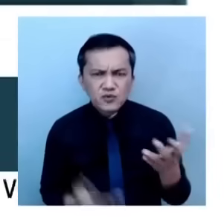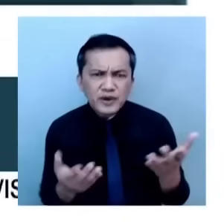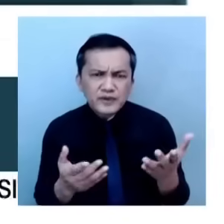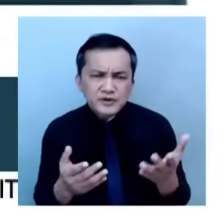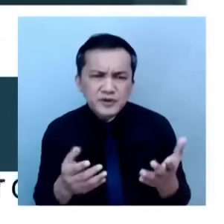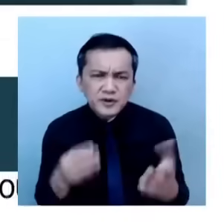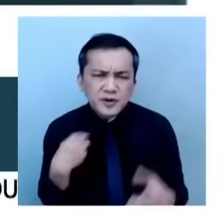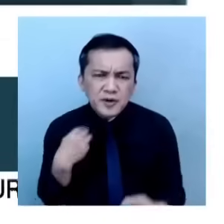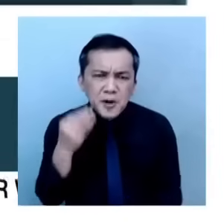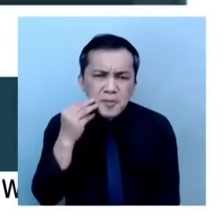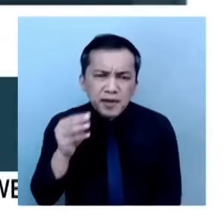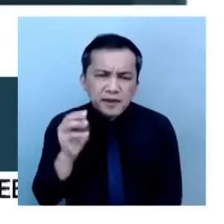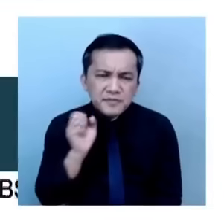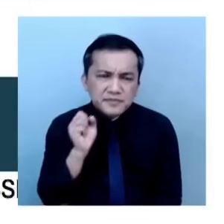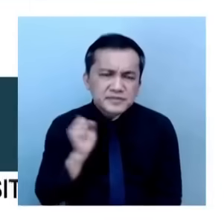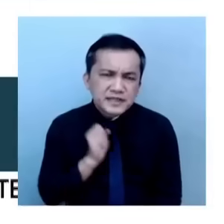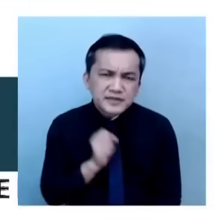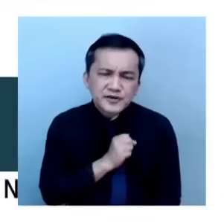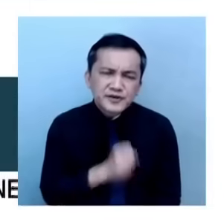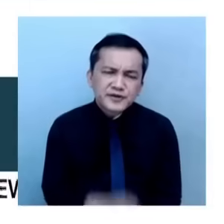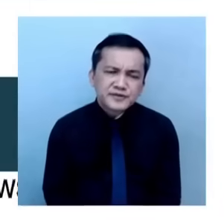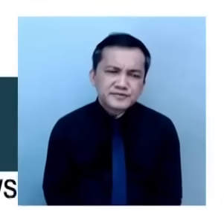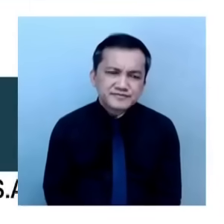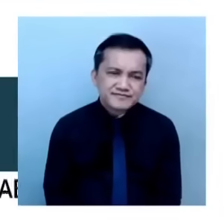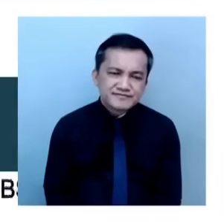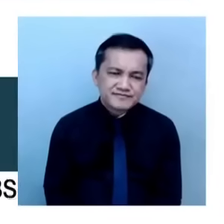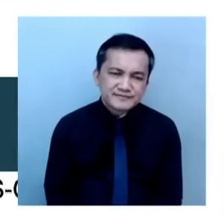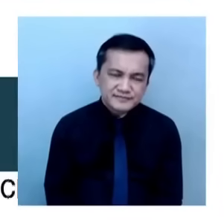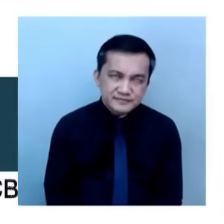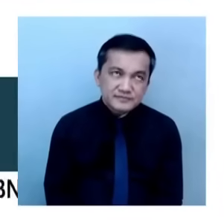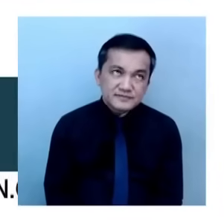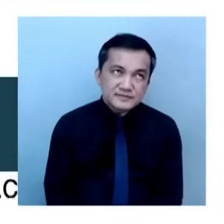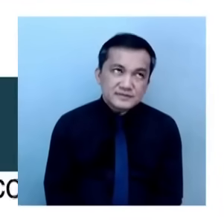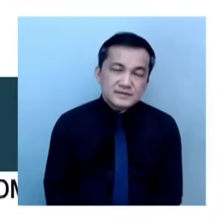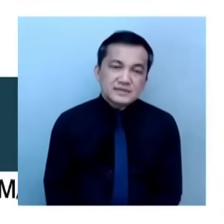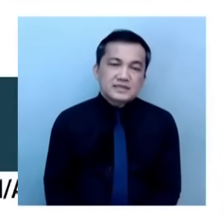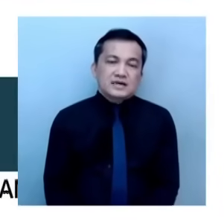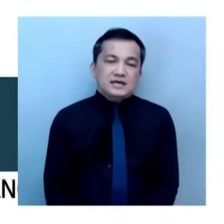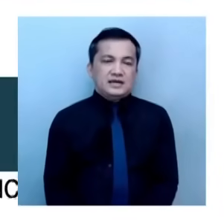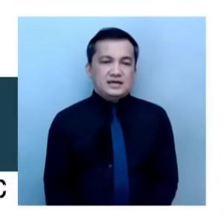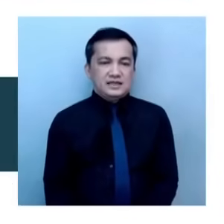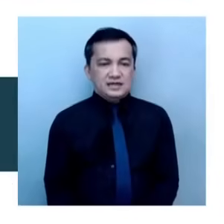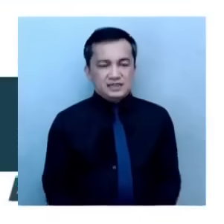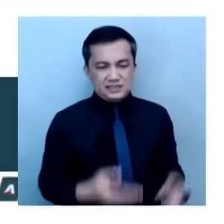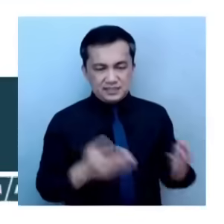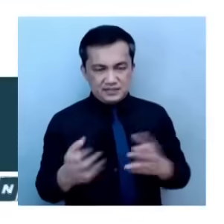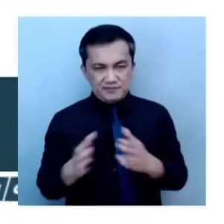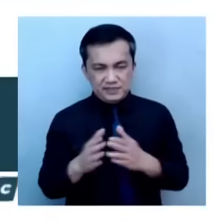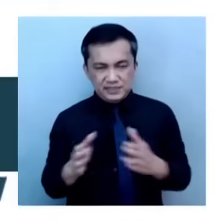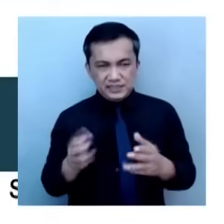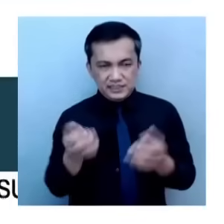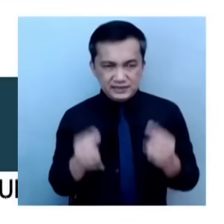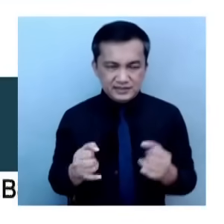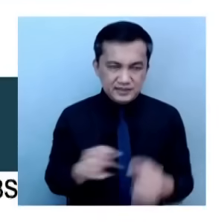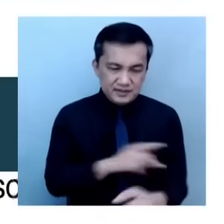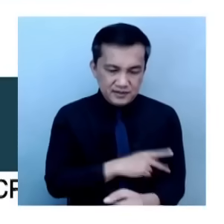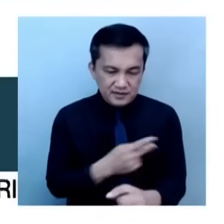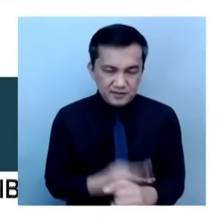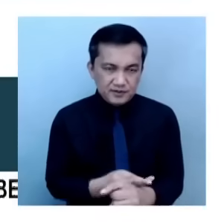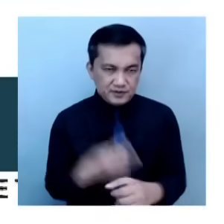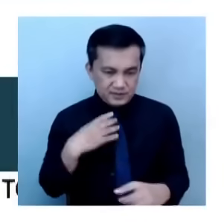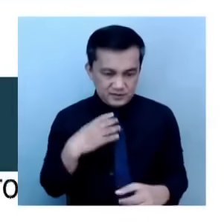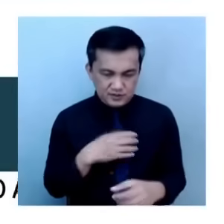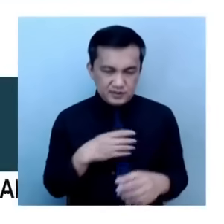Senator? Which brings us now to the bigger issue here. Again, the power of a Congress to grant